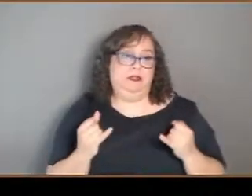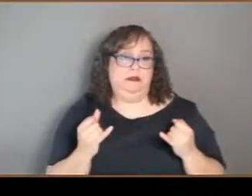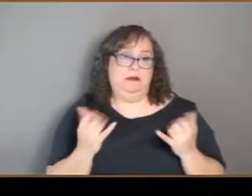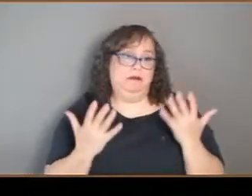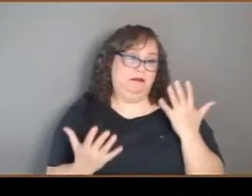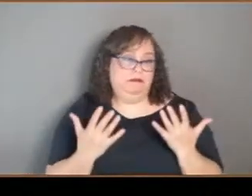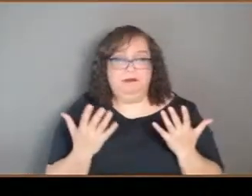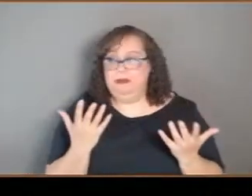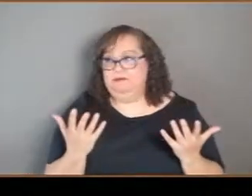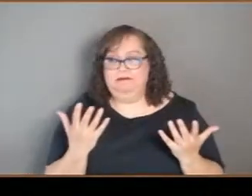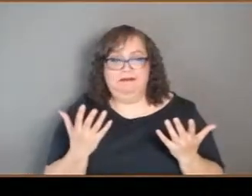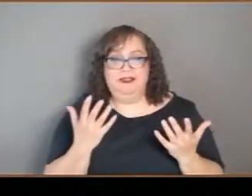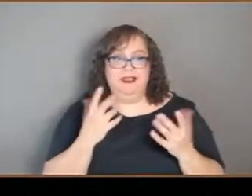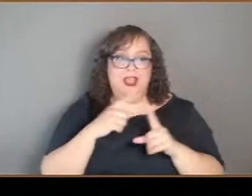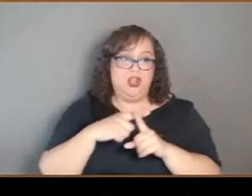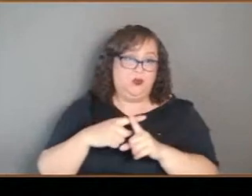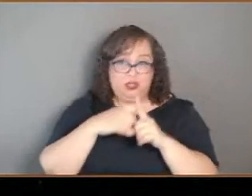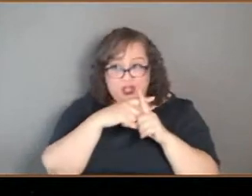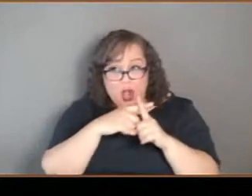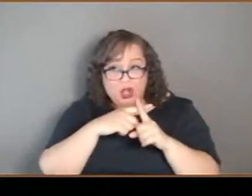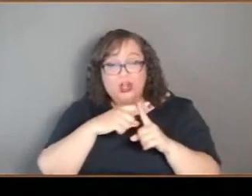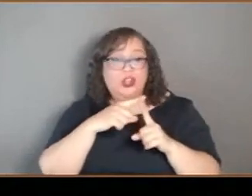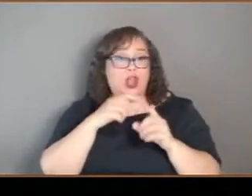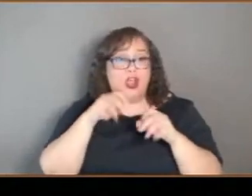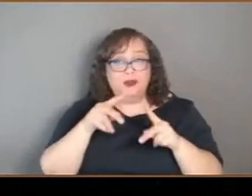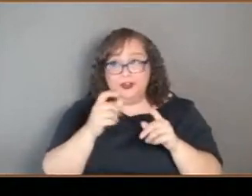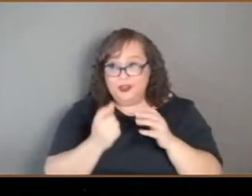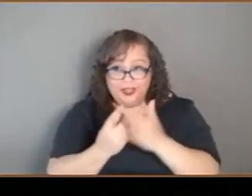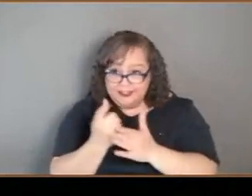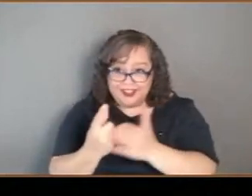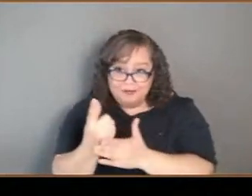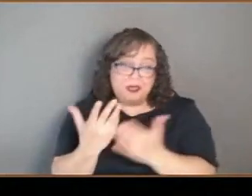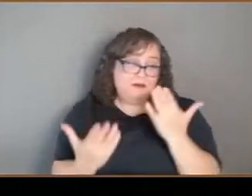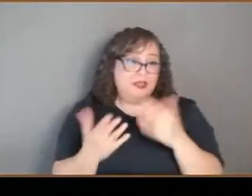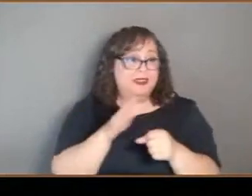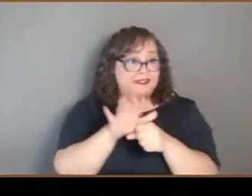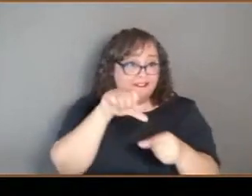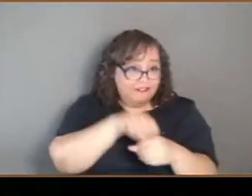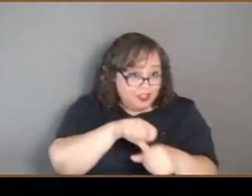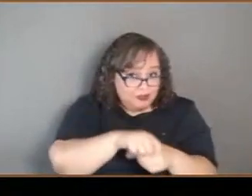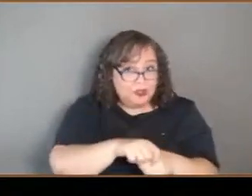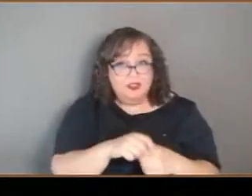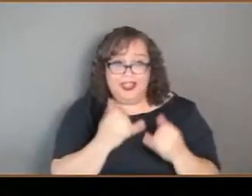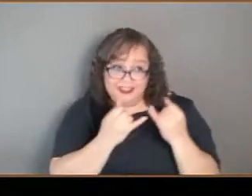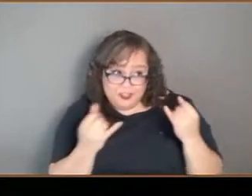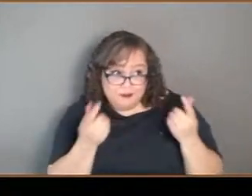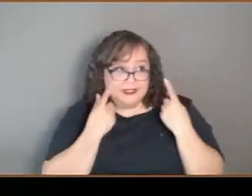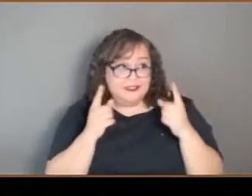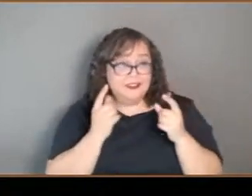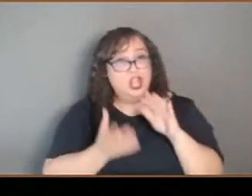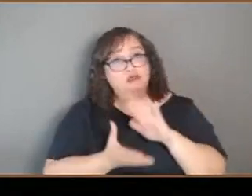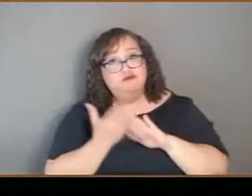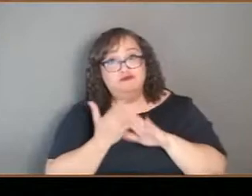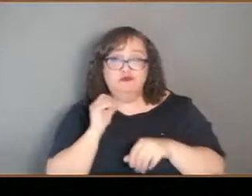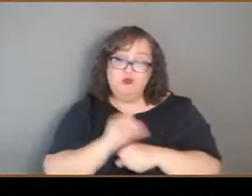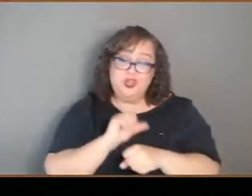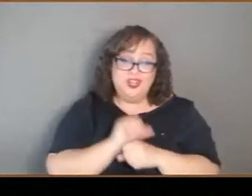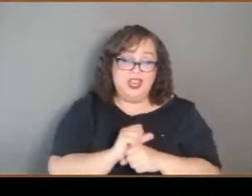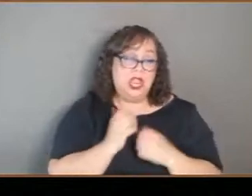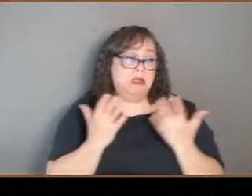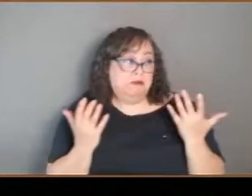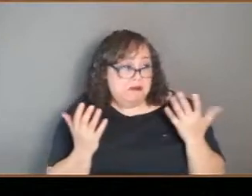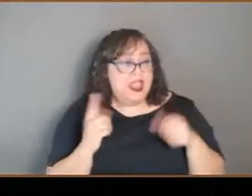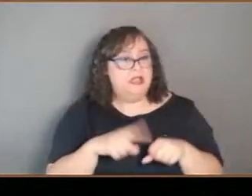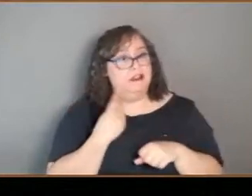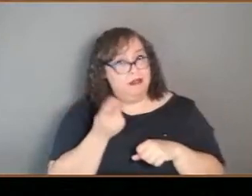there target opportunities, do we have enough fuel on board, are their systems okay, are their instruments working as expected? This is a long journey, right? We're